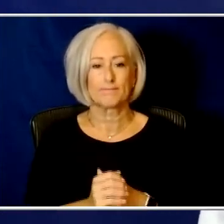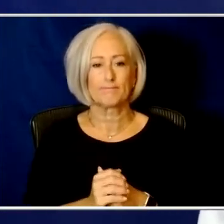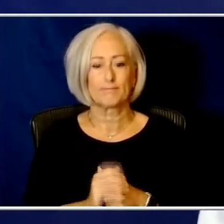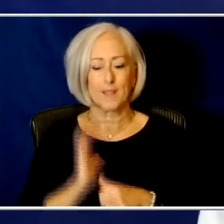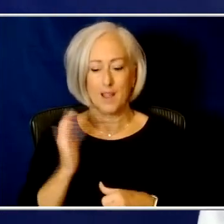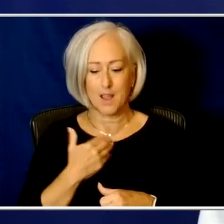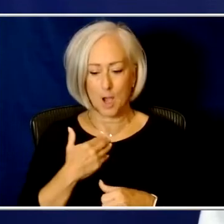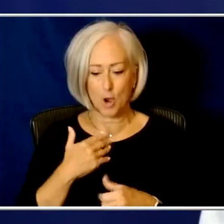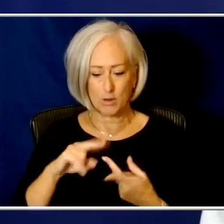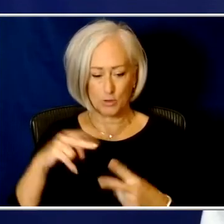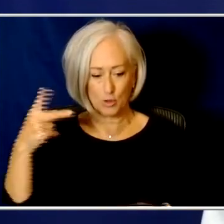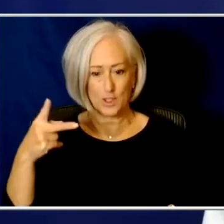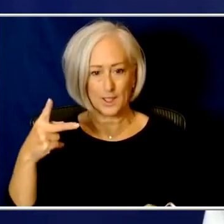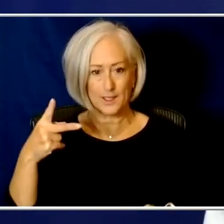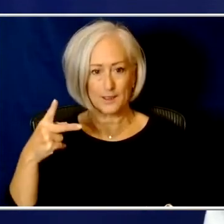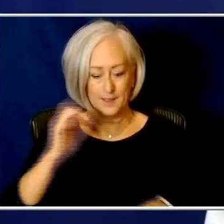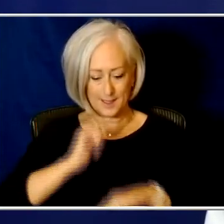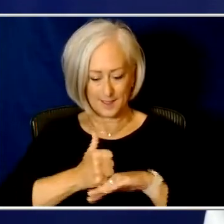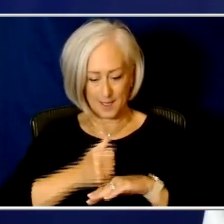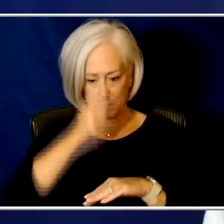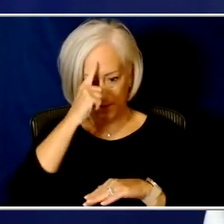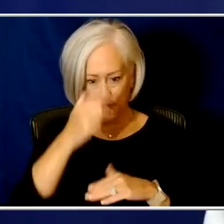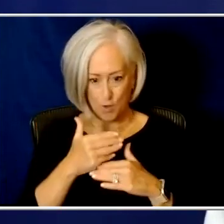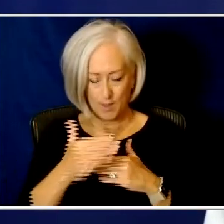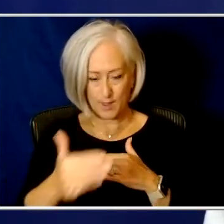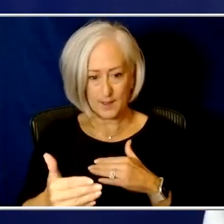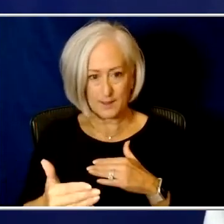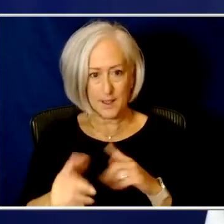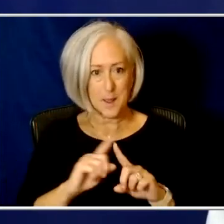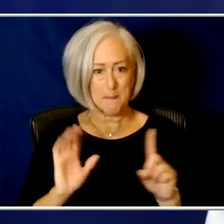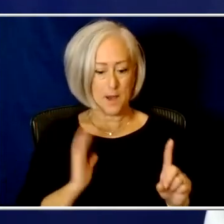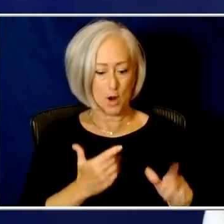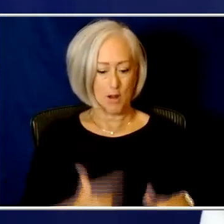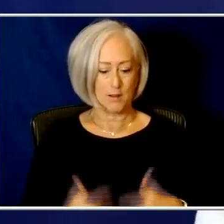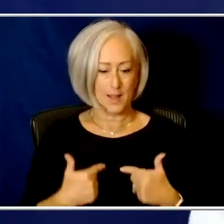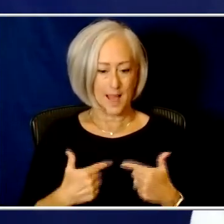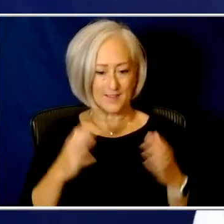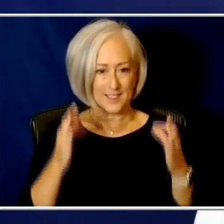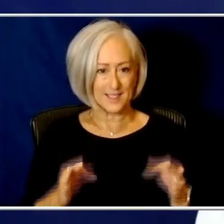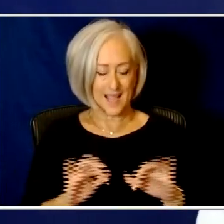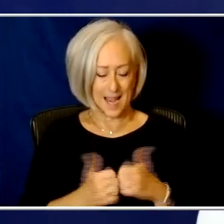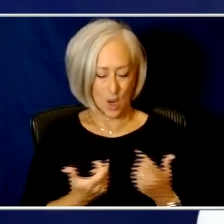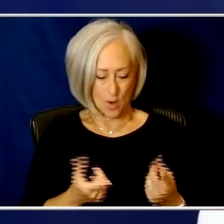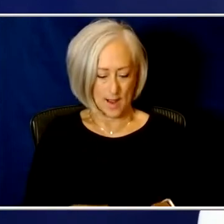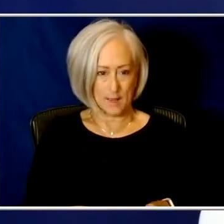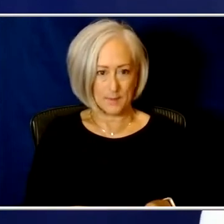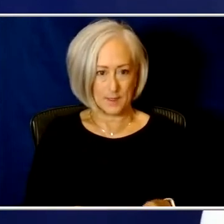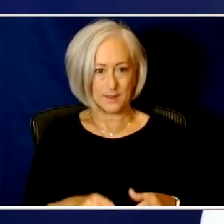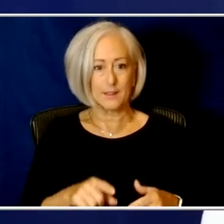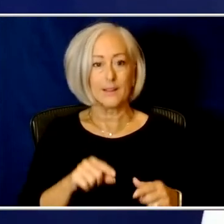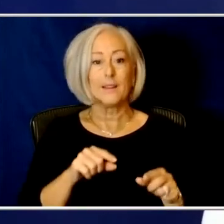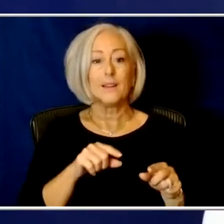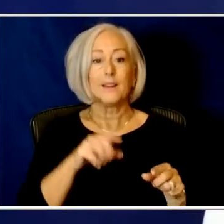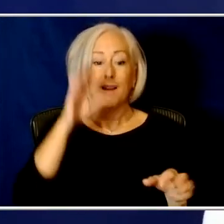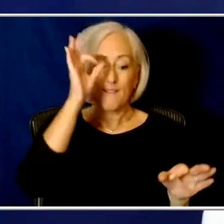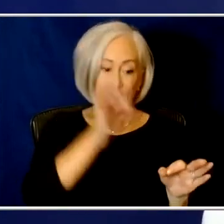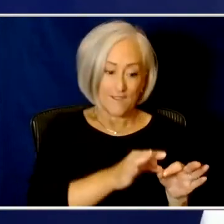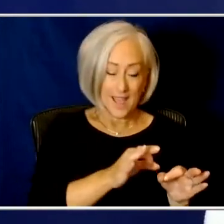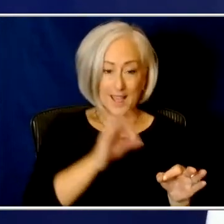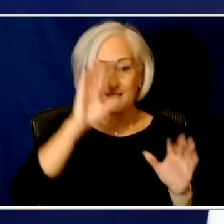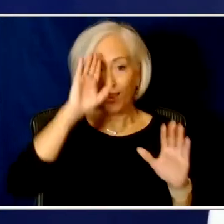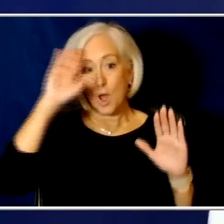and work towards getting that access so that you can live a healthy life, have a good quality of life. I